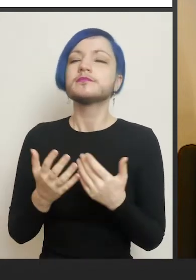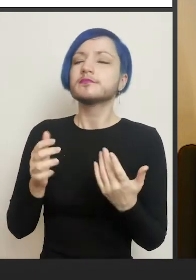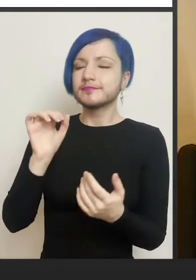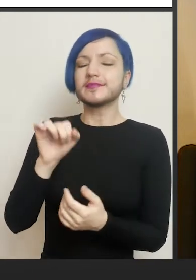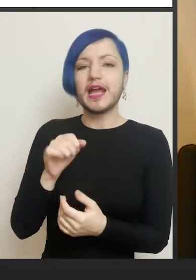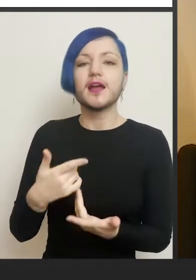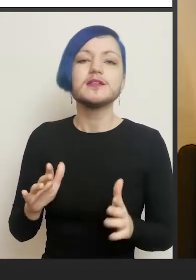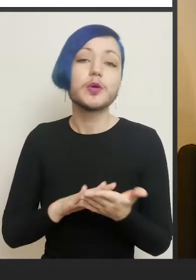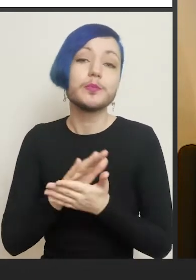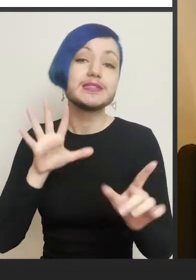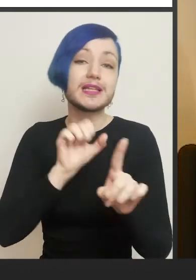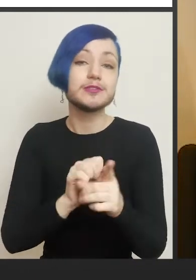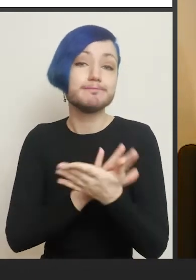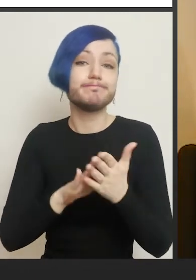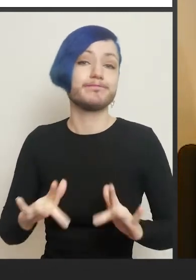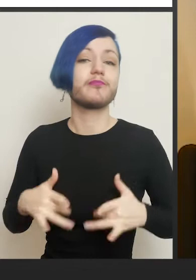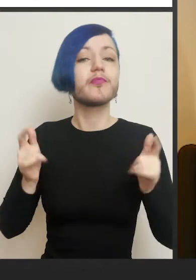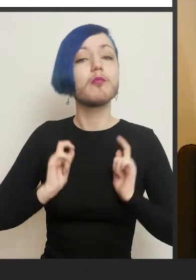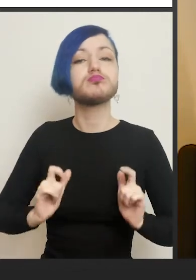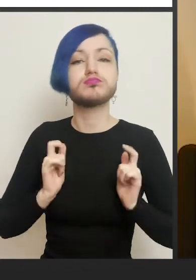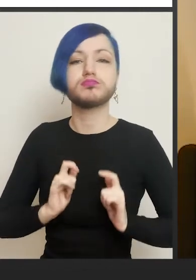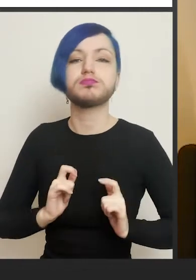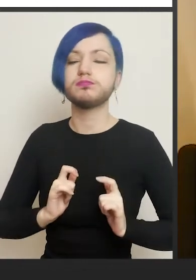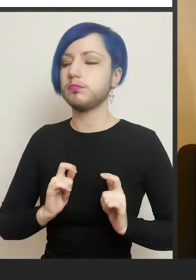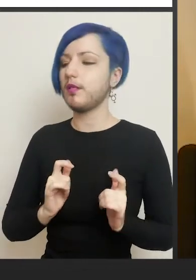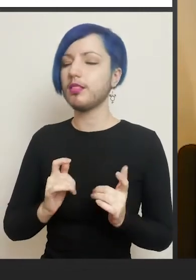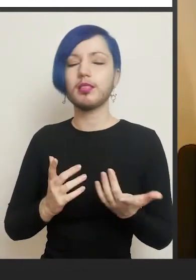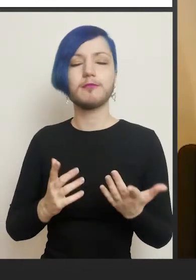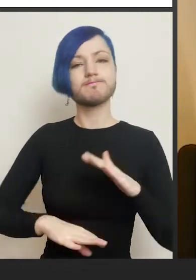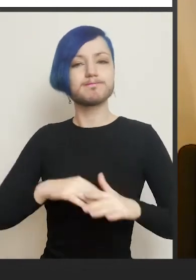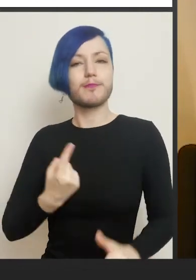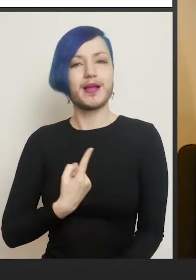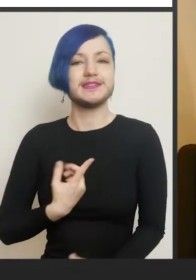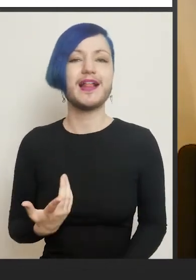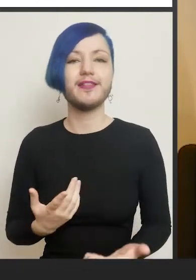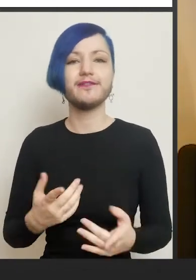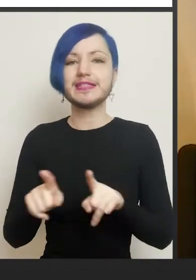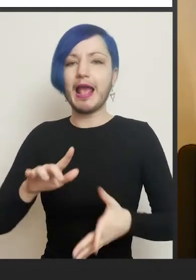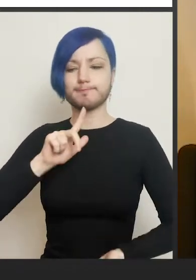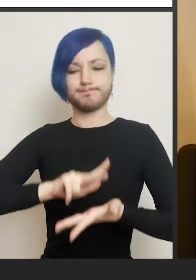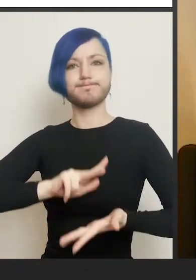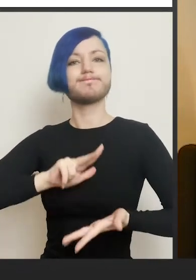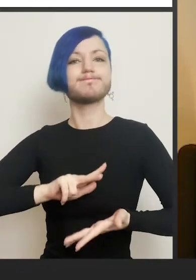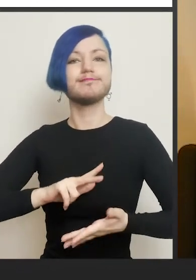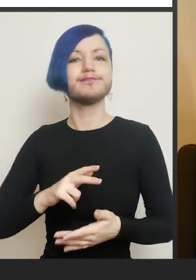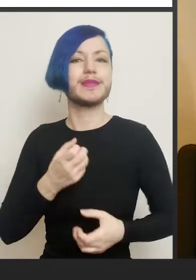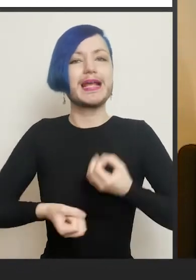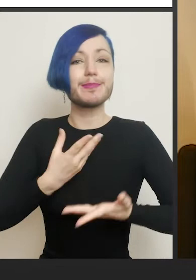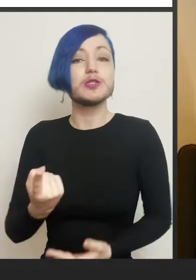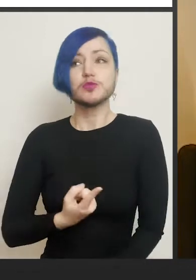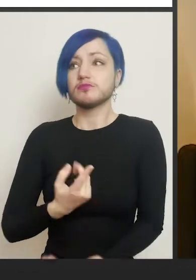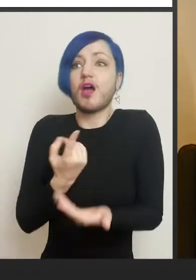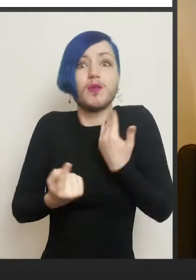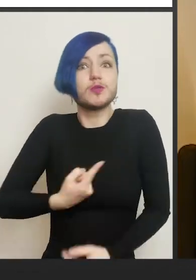It meant that I could feel so much more comfortable in who I was. I could like legitimately explain